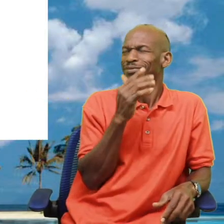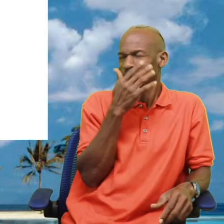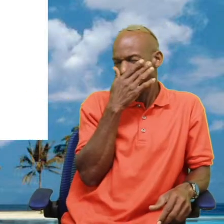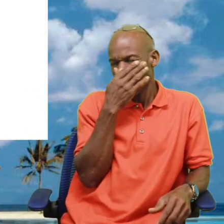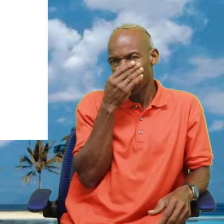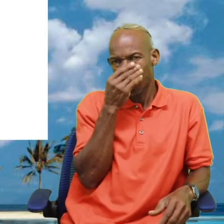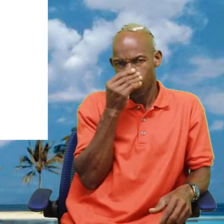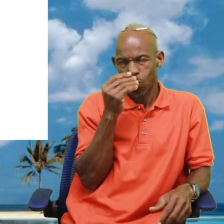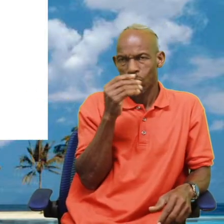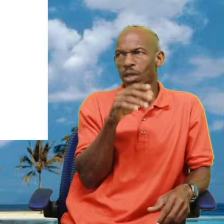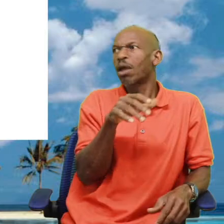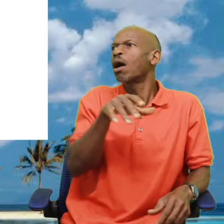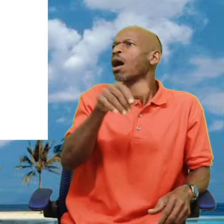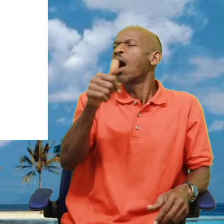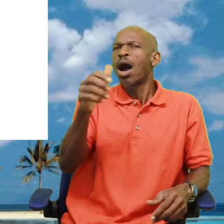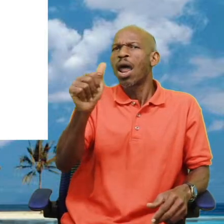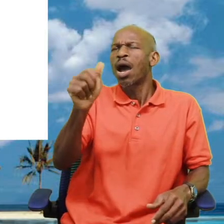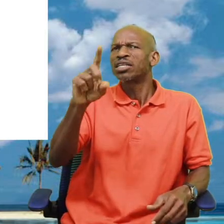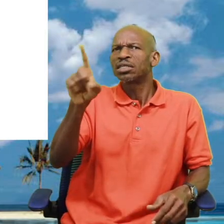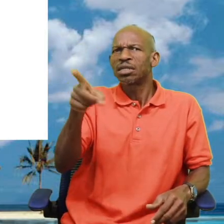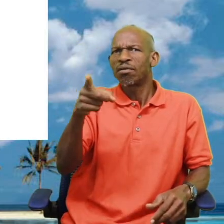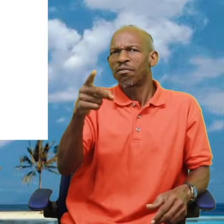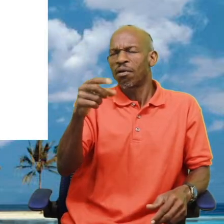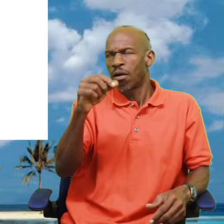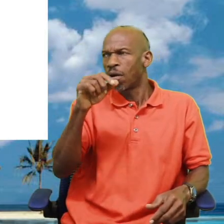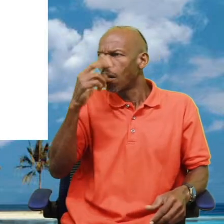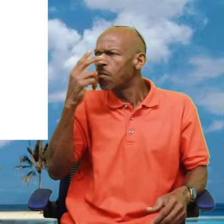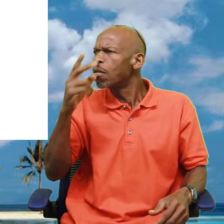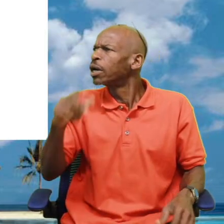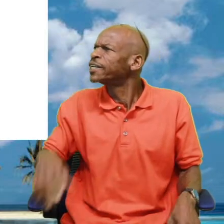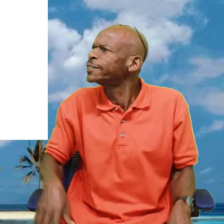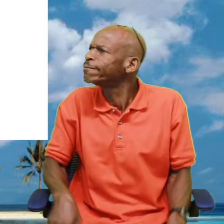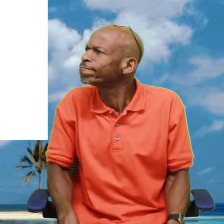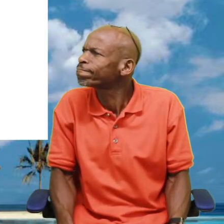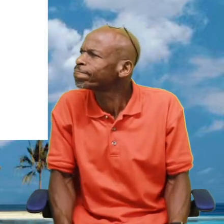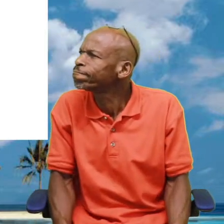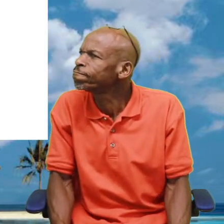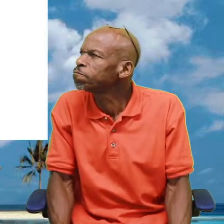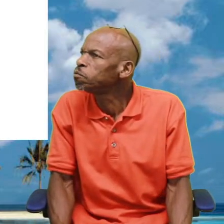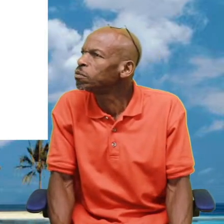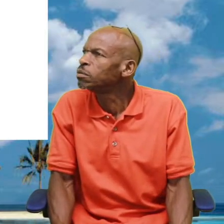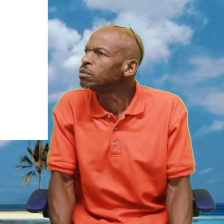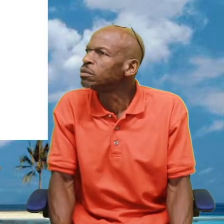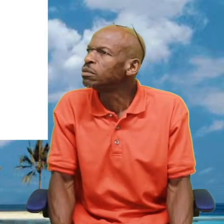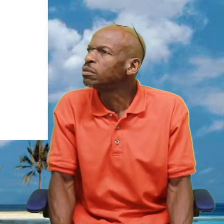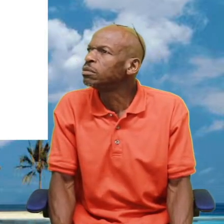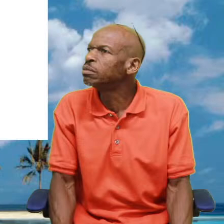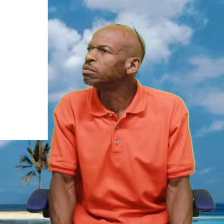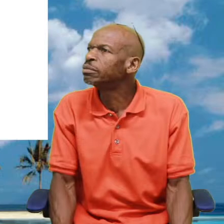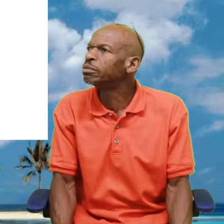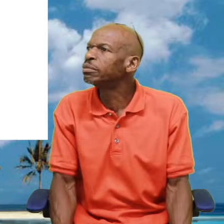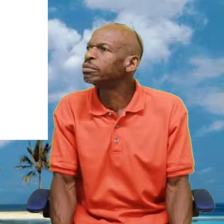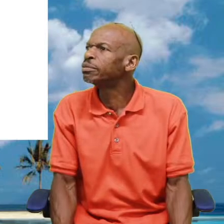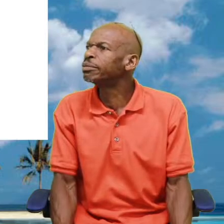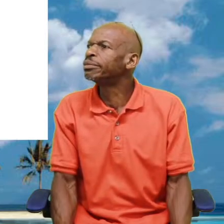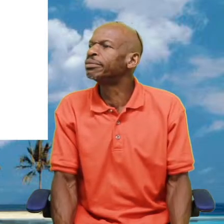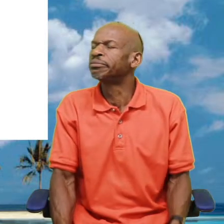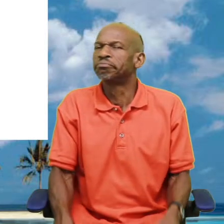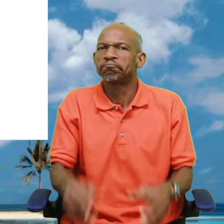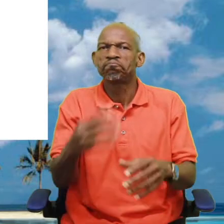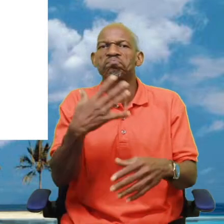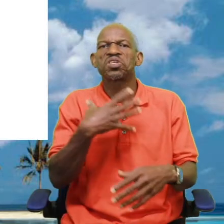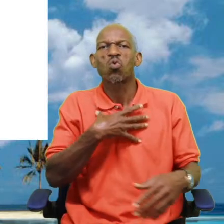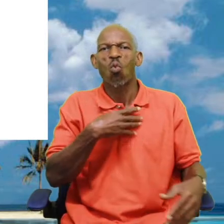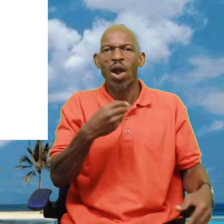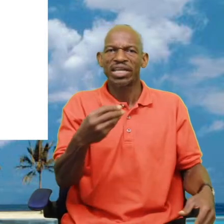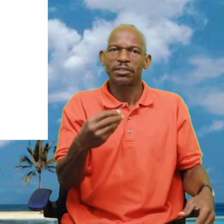another adjective. The dog is, after cute, I have white. The